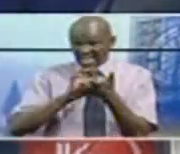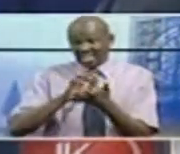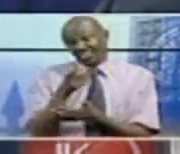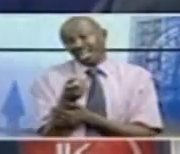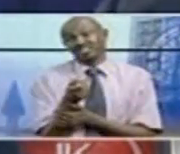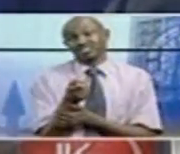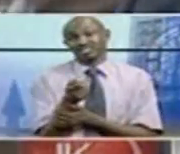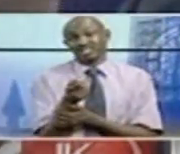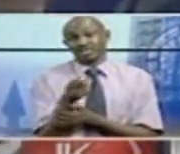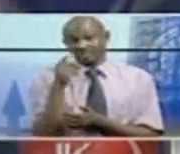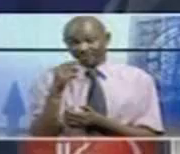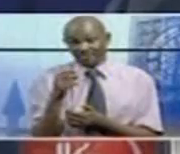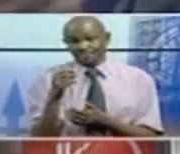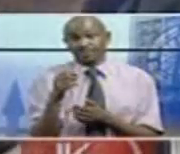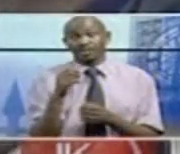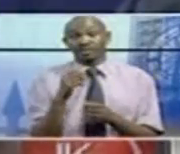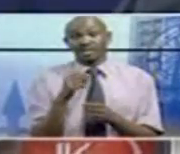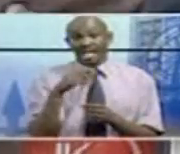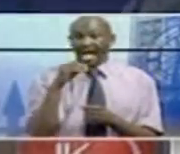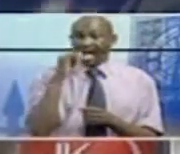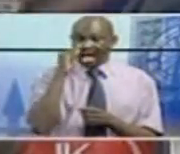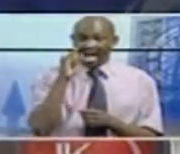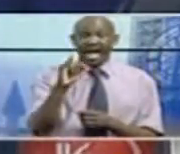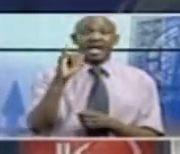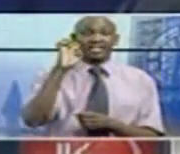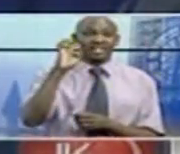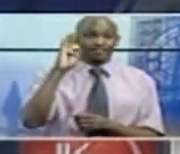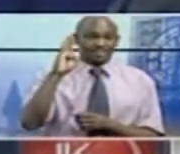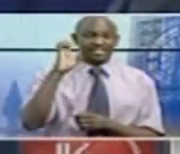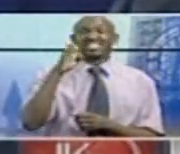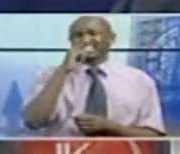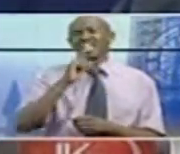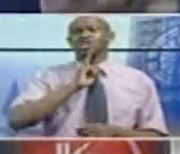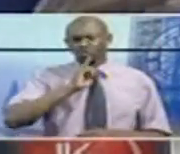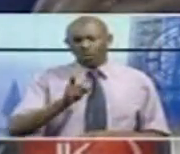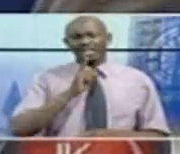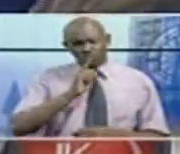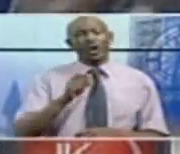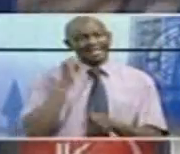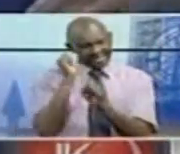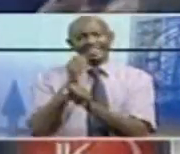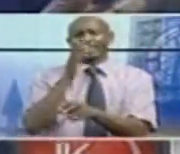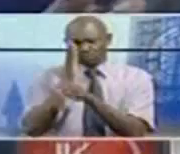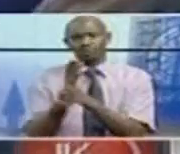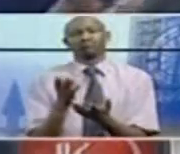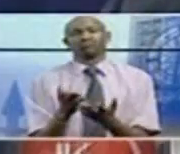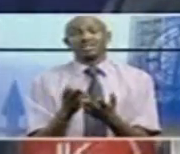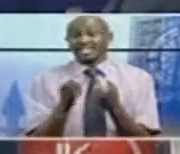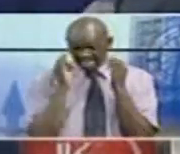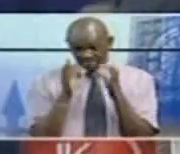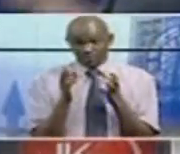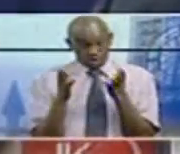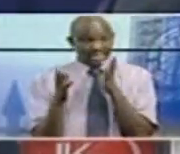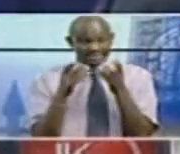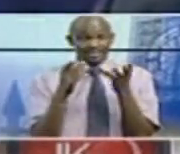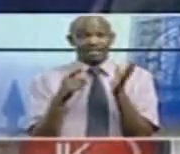didn't happen well. But the IEBC gave Kenyans assurances. You know, if I am going